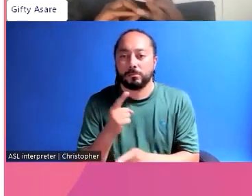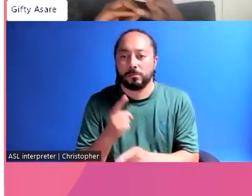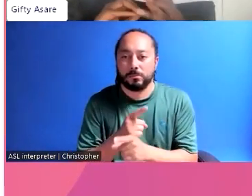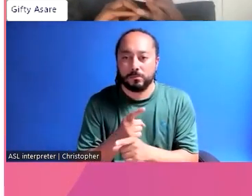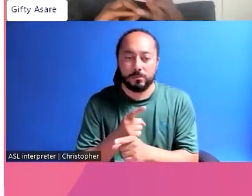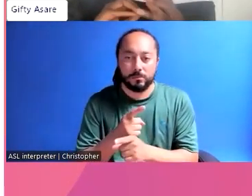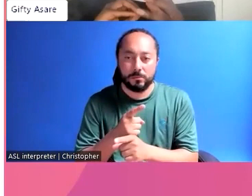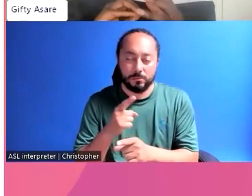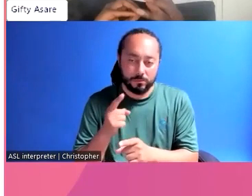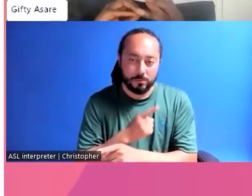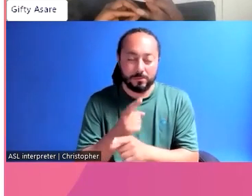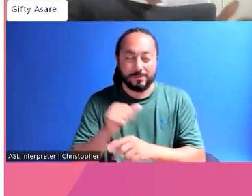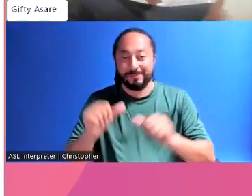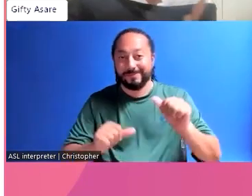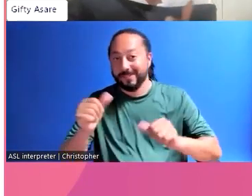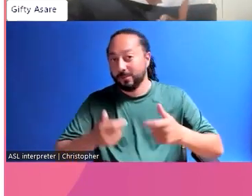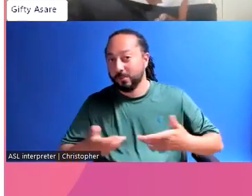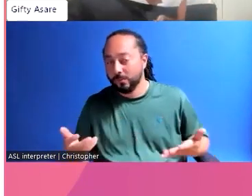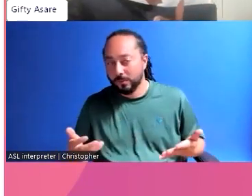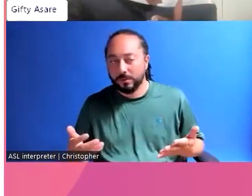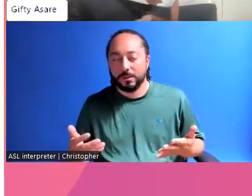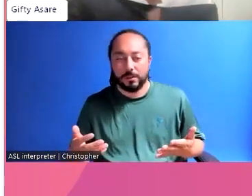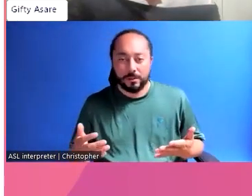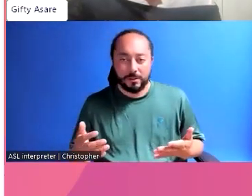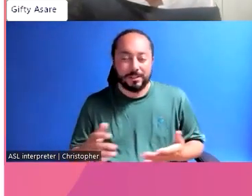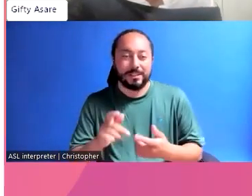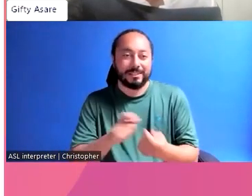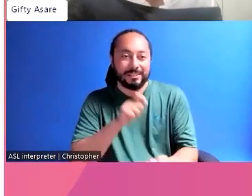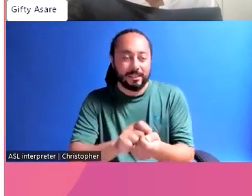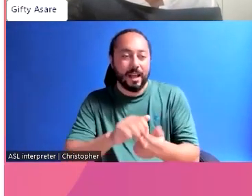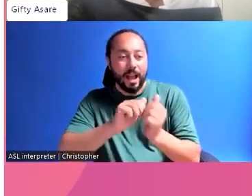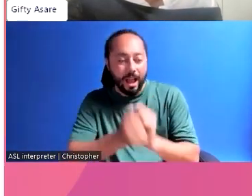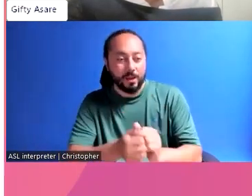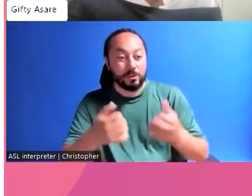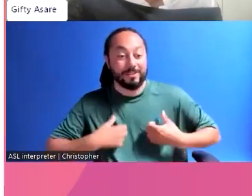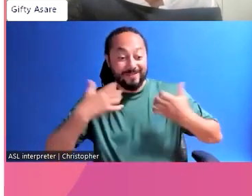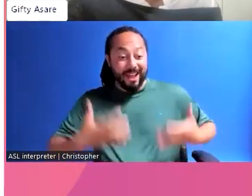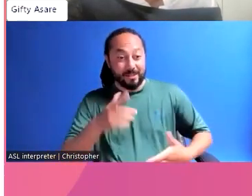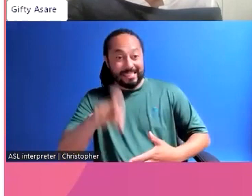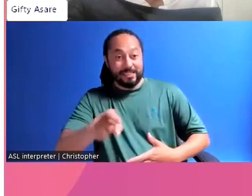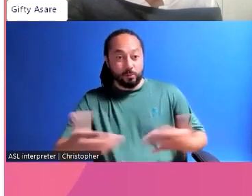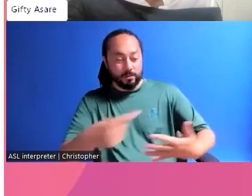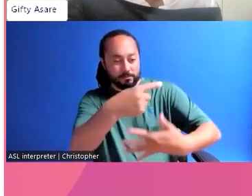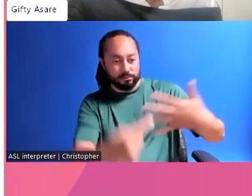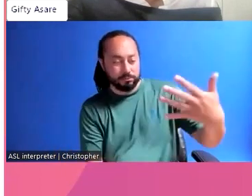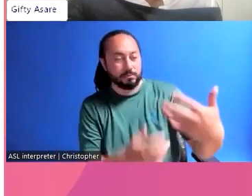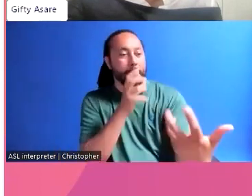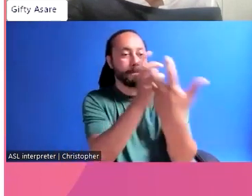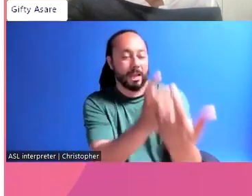in assessing exactly how a survivor's needs can be met.